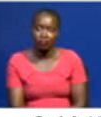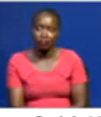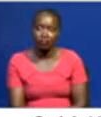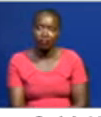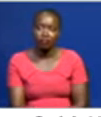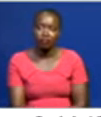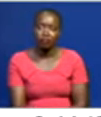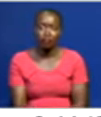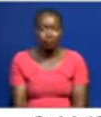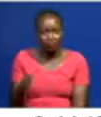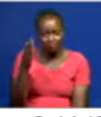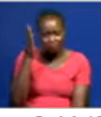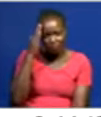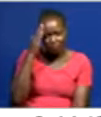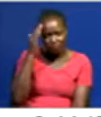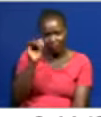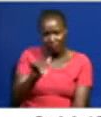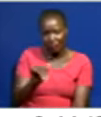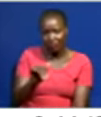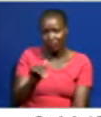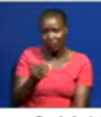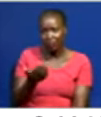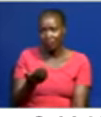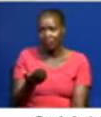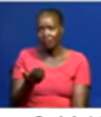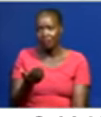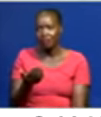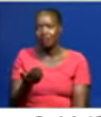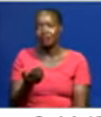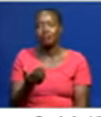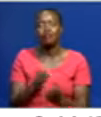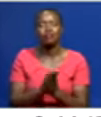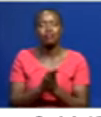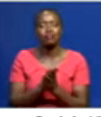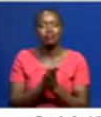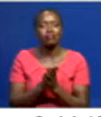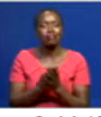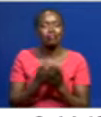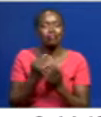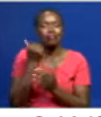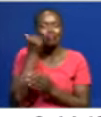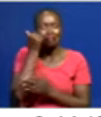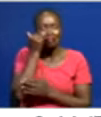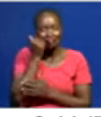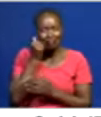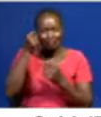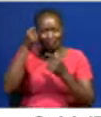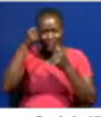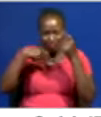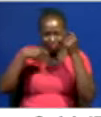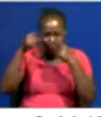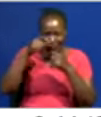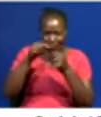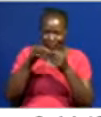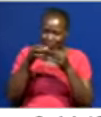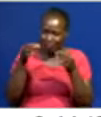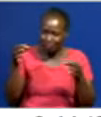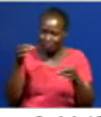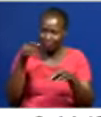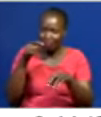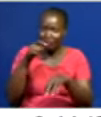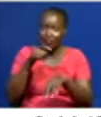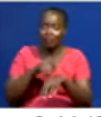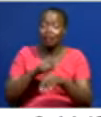Well, did you know that, burnout and unhealed grieving can cause serious mental health disorder? As the